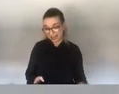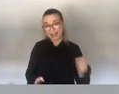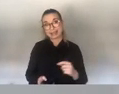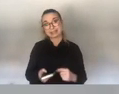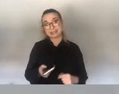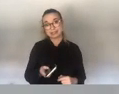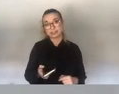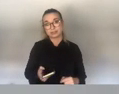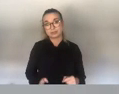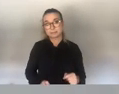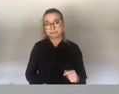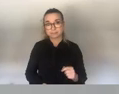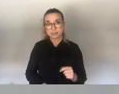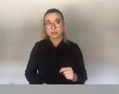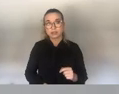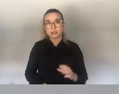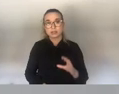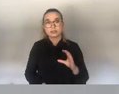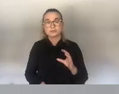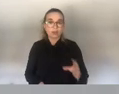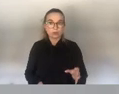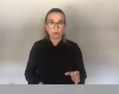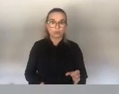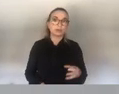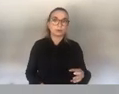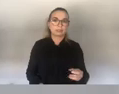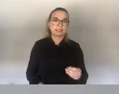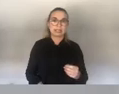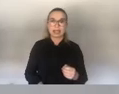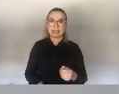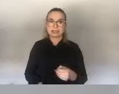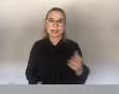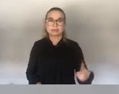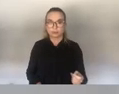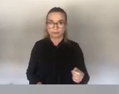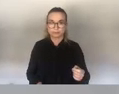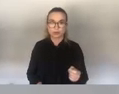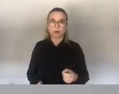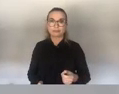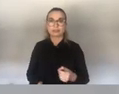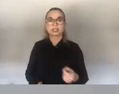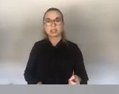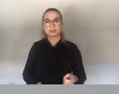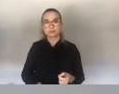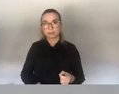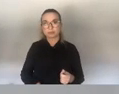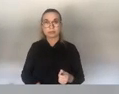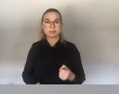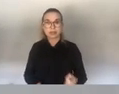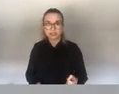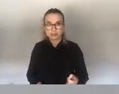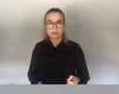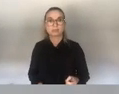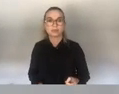veterans and clinicians. So VR Core will be operating a SaaS model, offering tiered